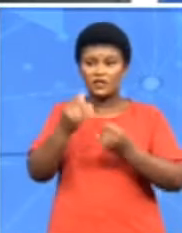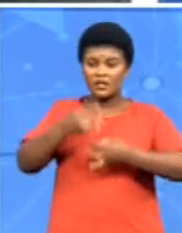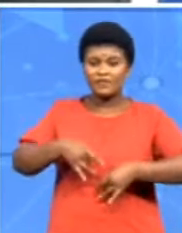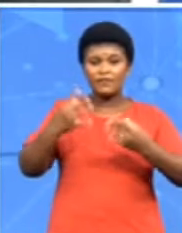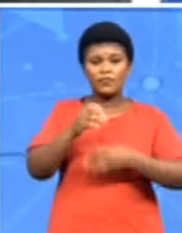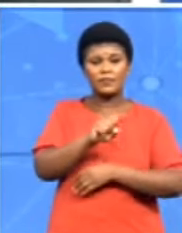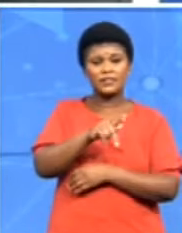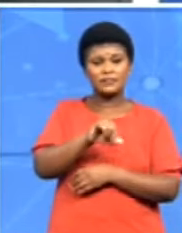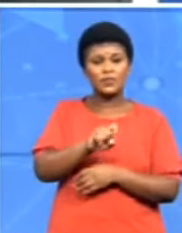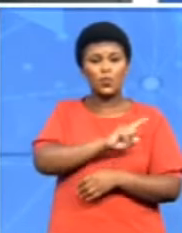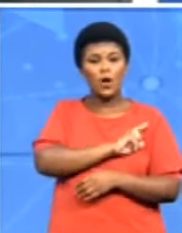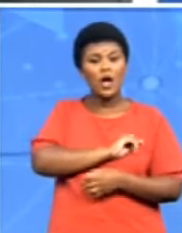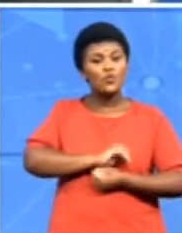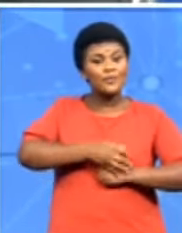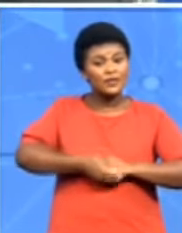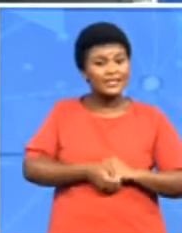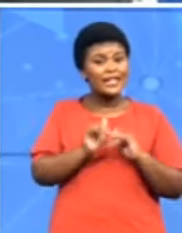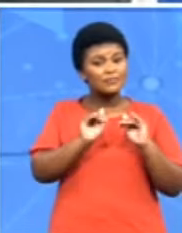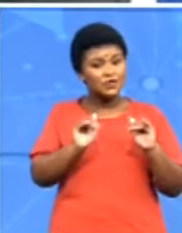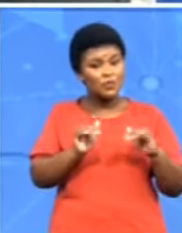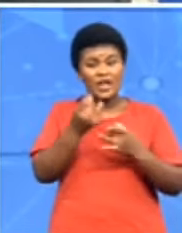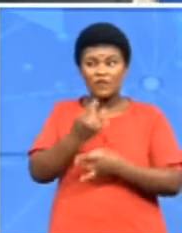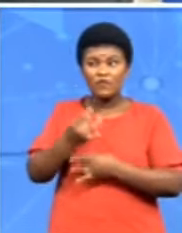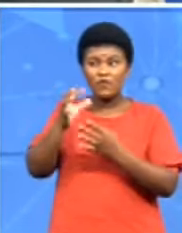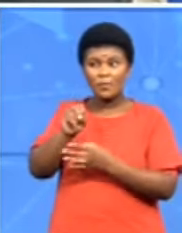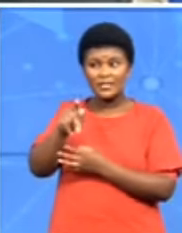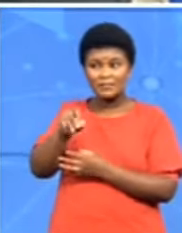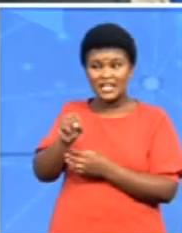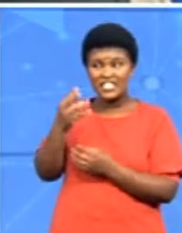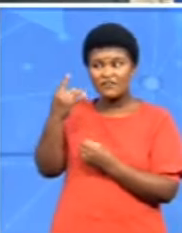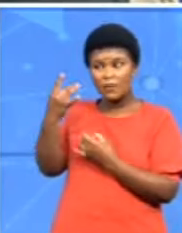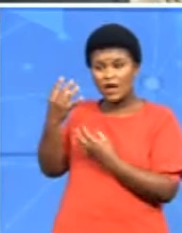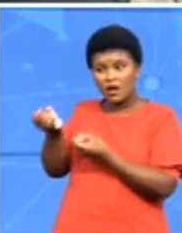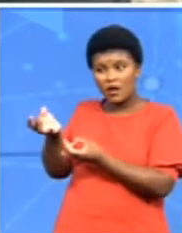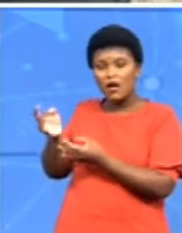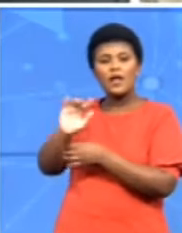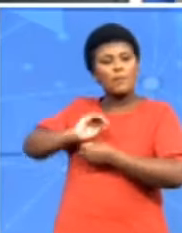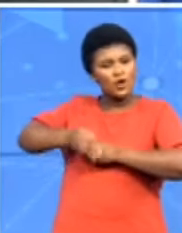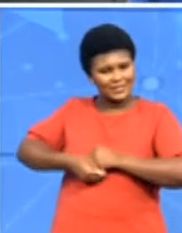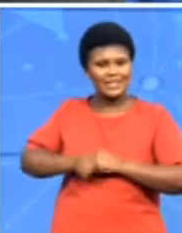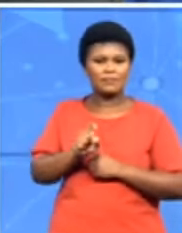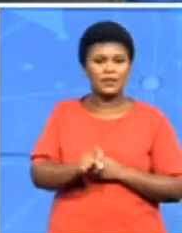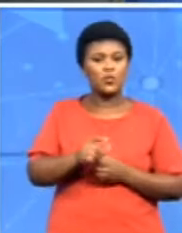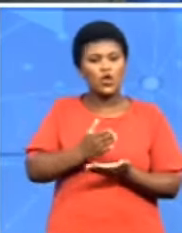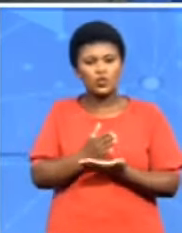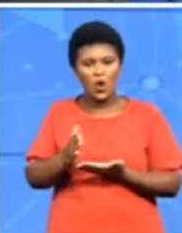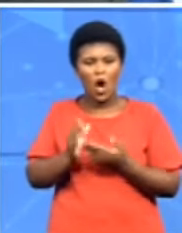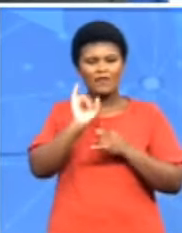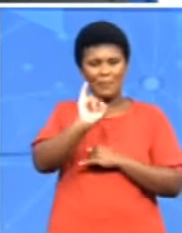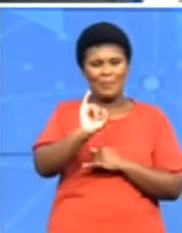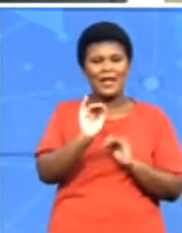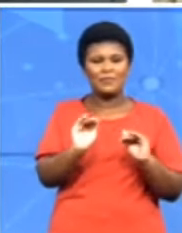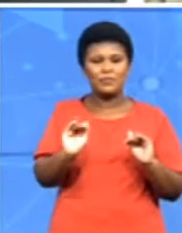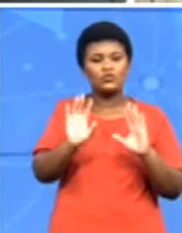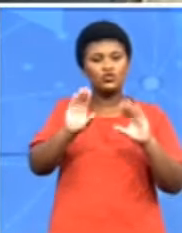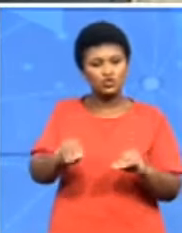that we are able to remove the bad elements in our communities and stop violence in our communities. I did